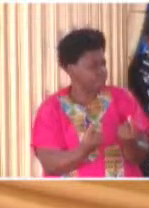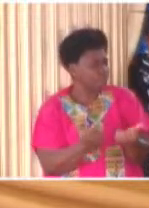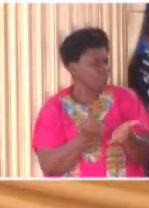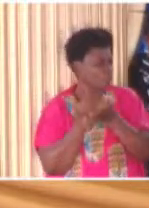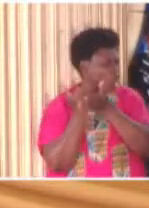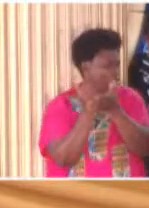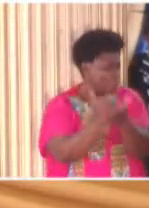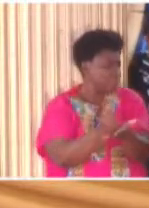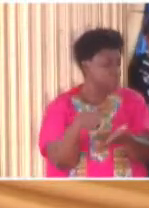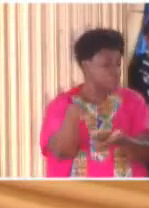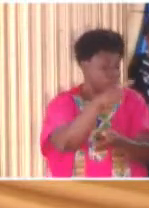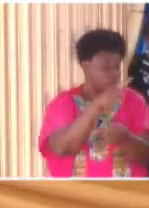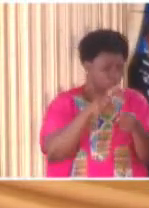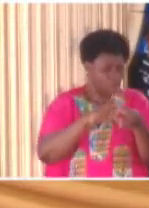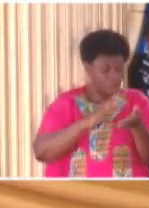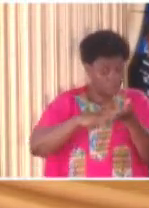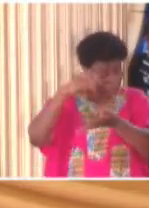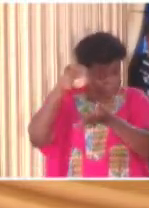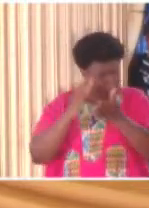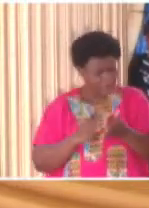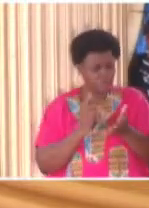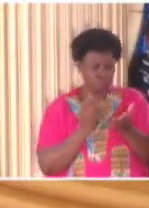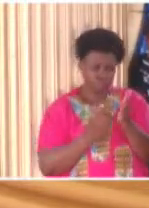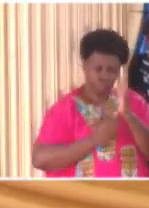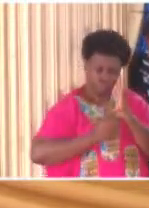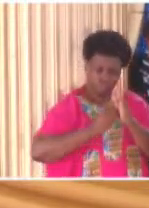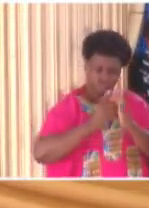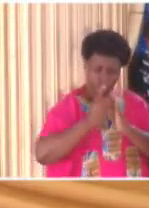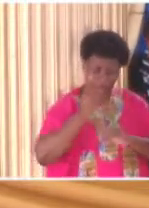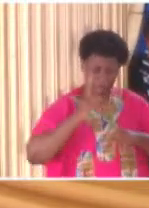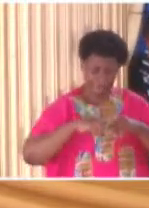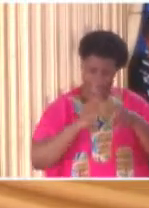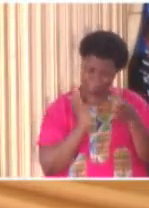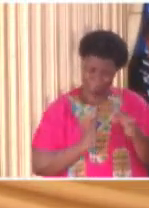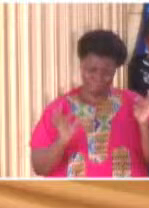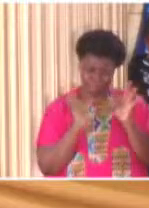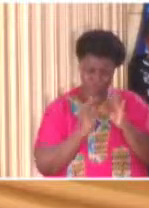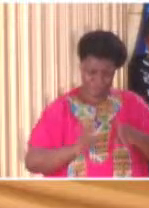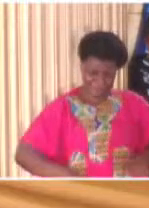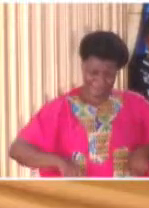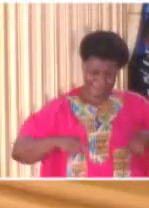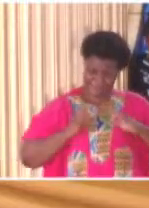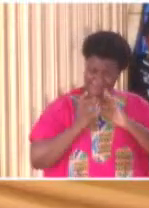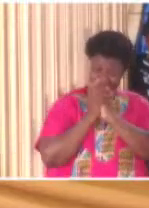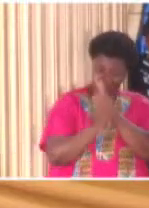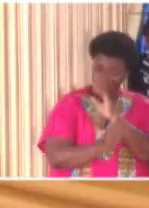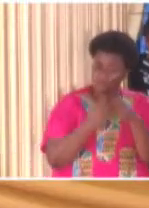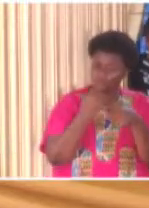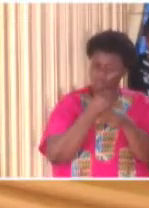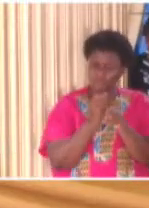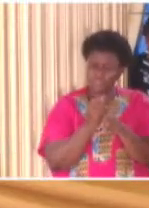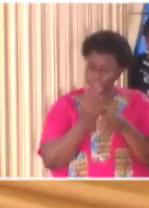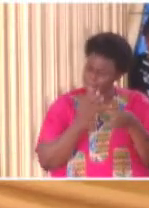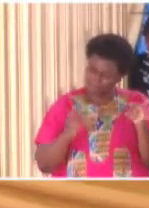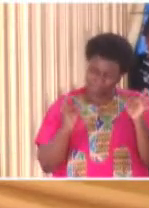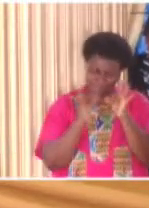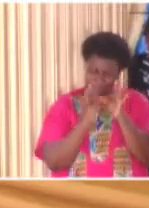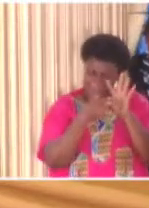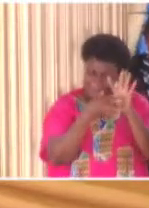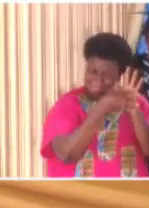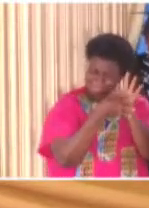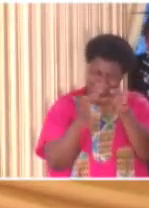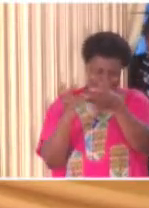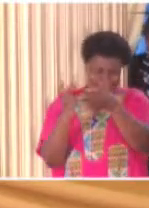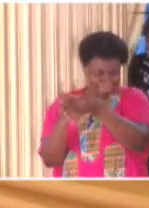enable you, our students, to develop essential life skills and make meaningful connections,